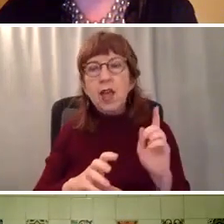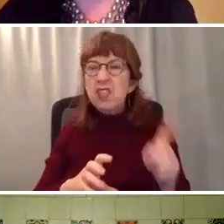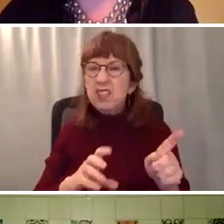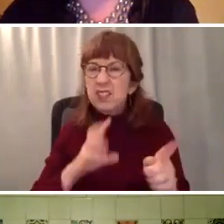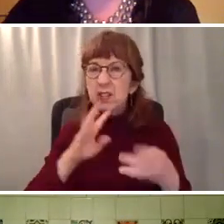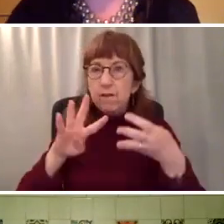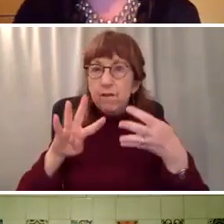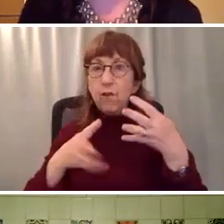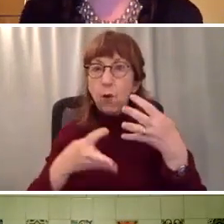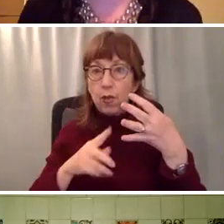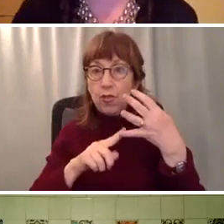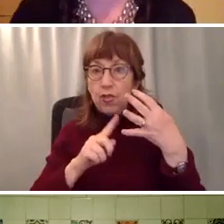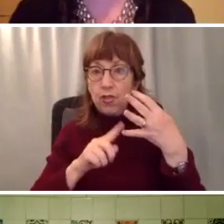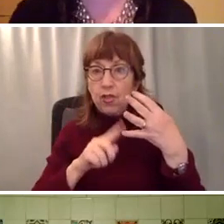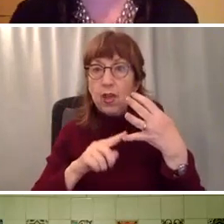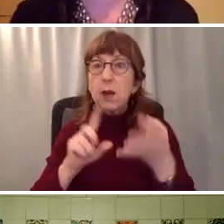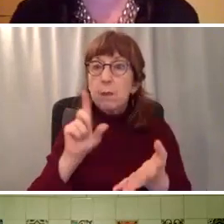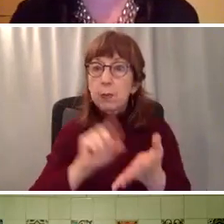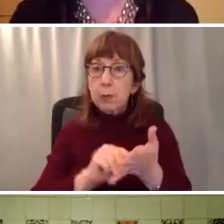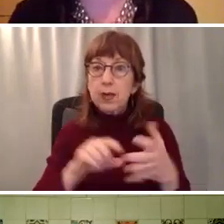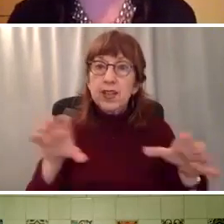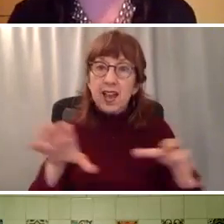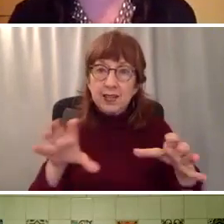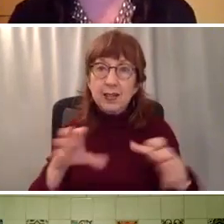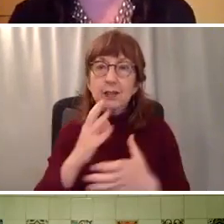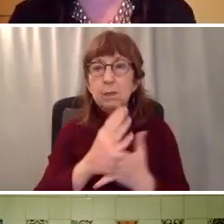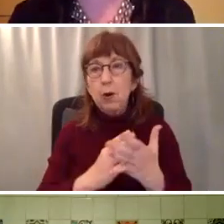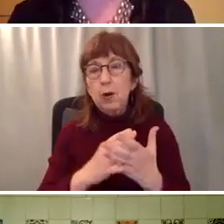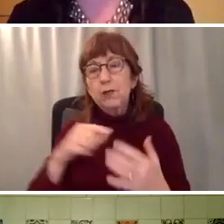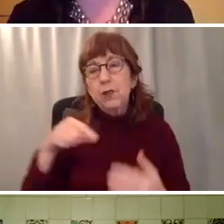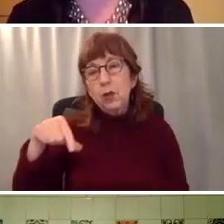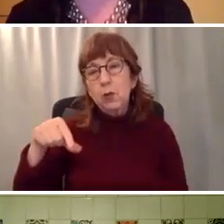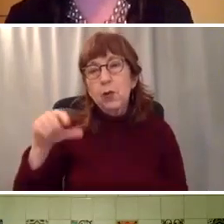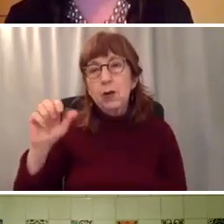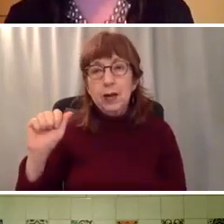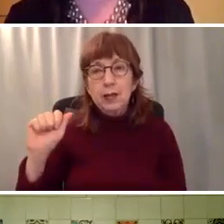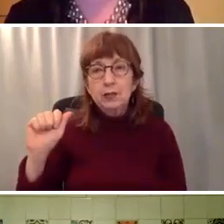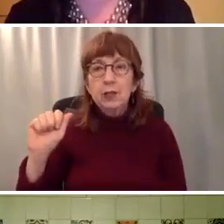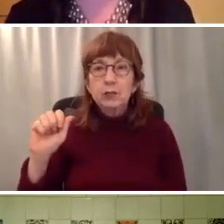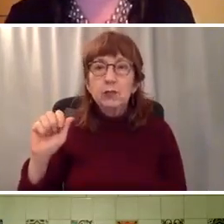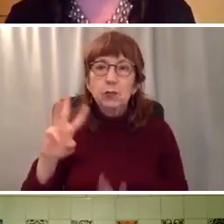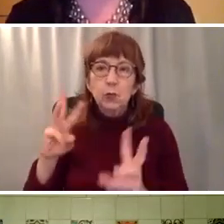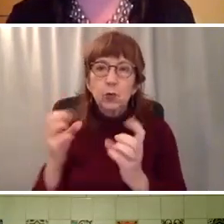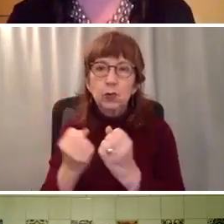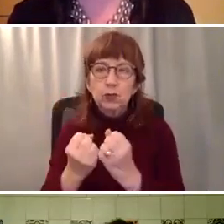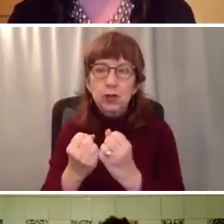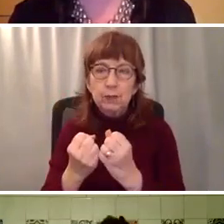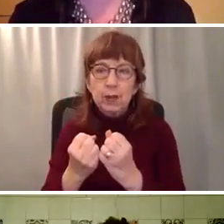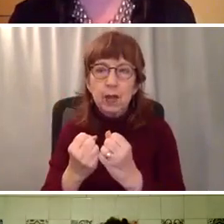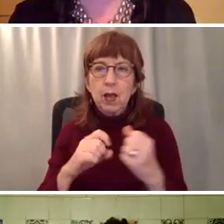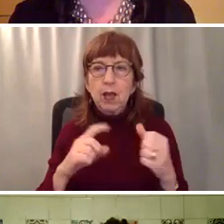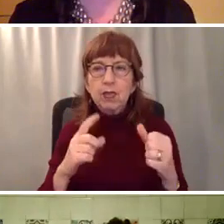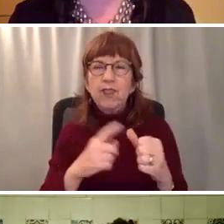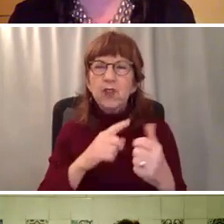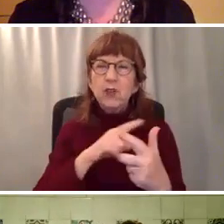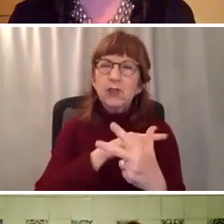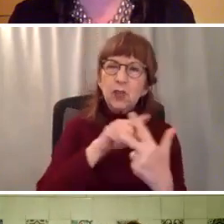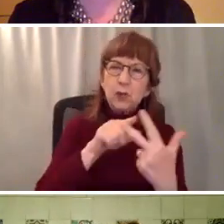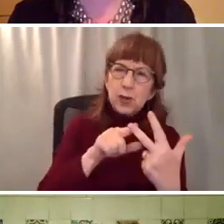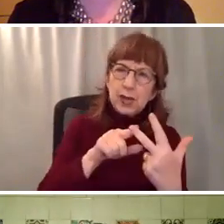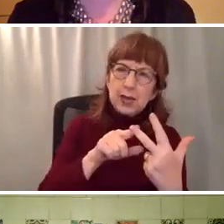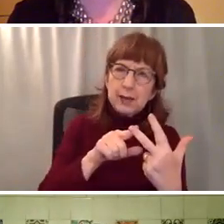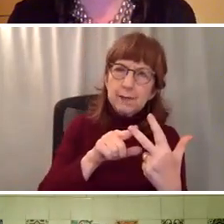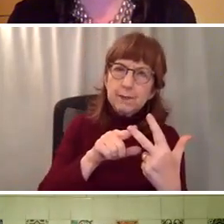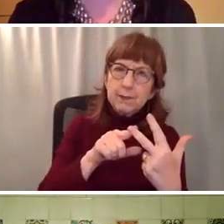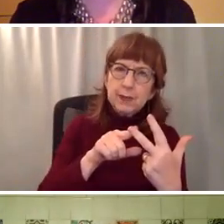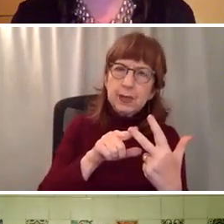fourth print that I did as part of the Queer Ancestors workshop. And the first three are situated